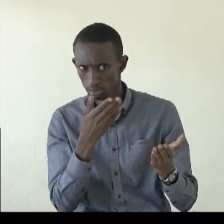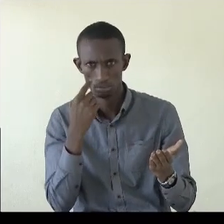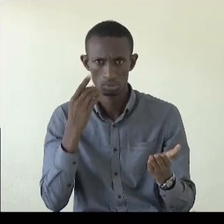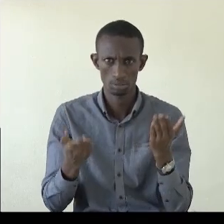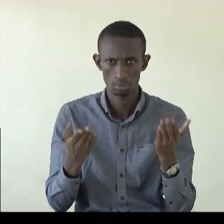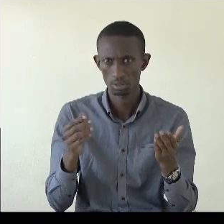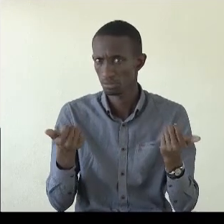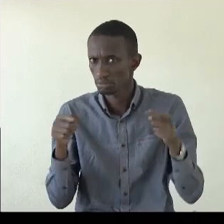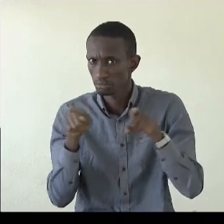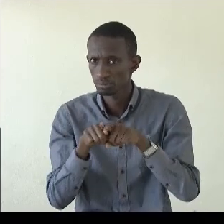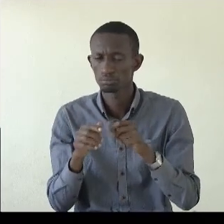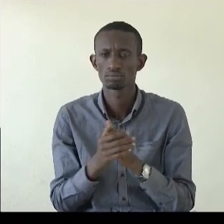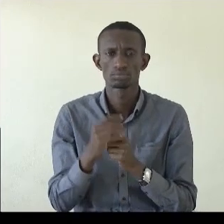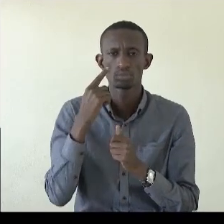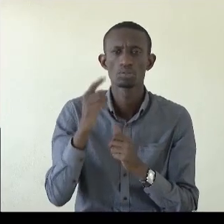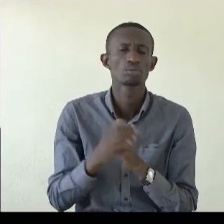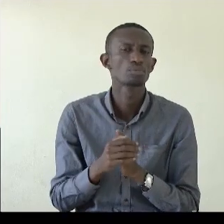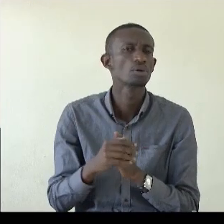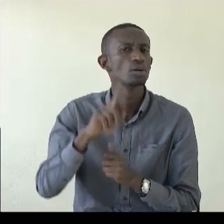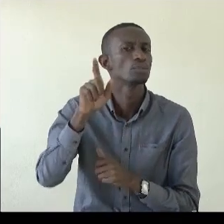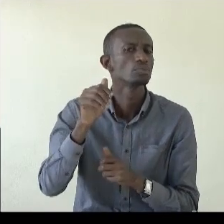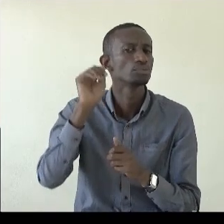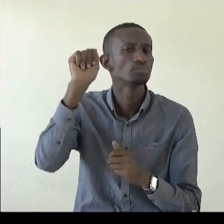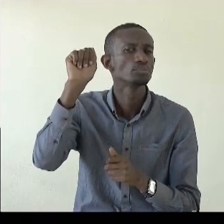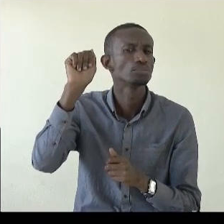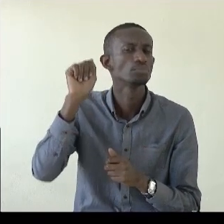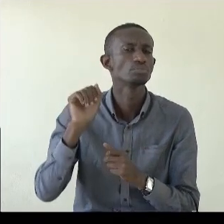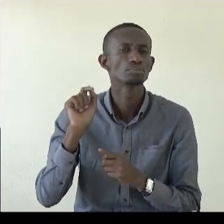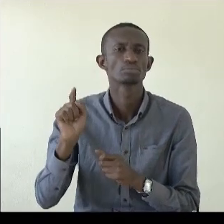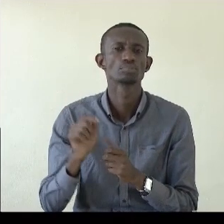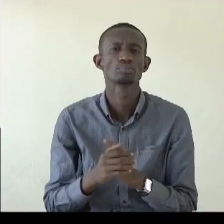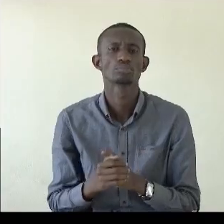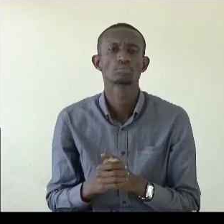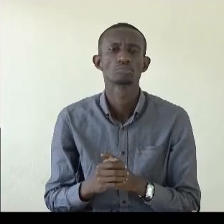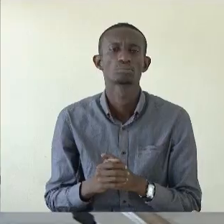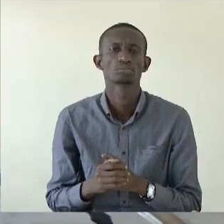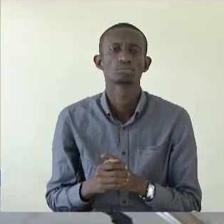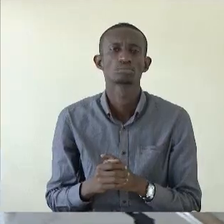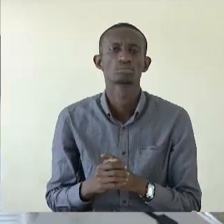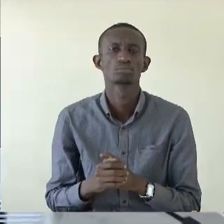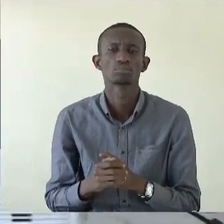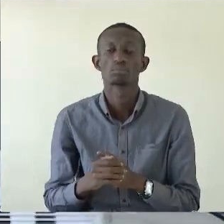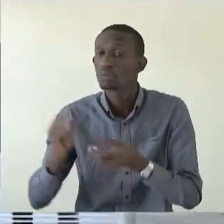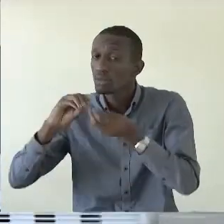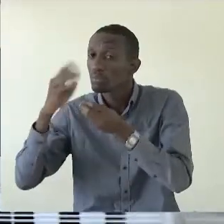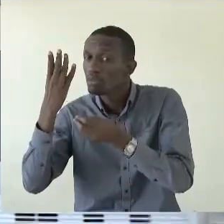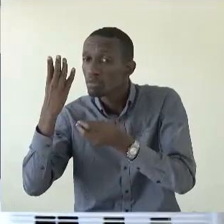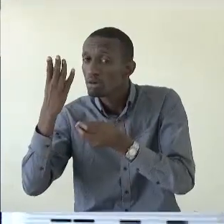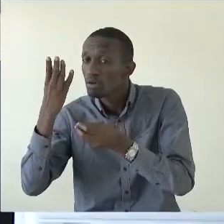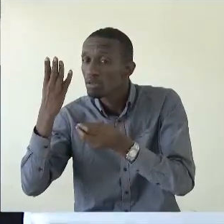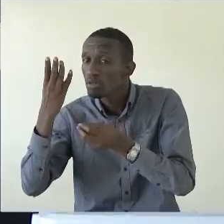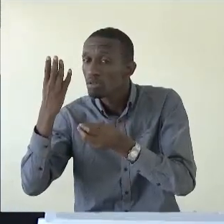to question number A, part A of number 4.